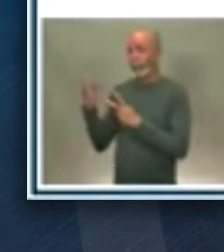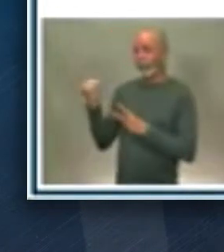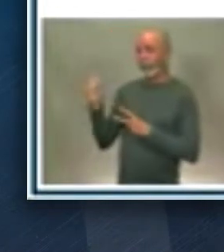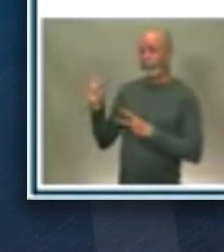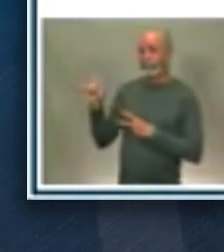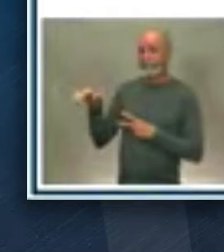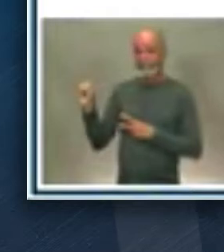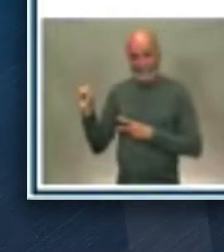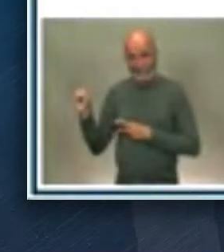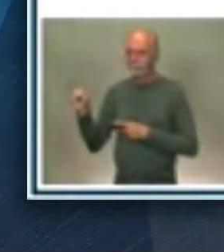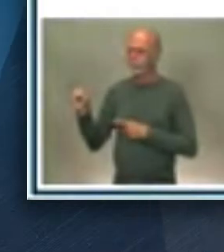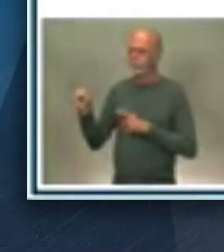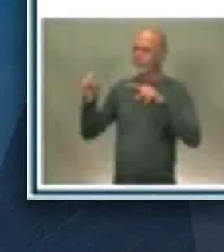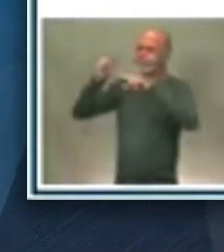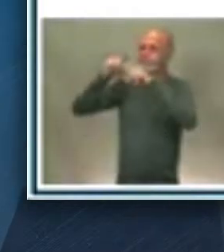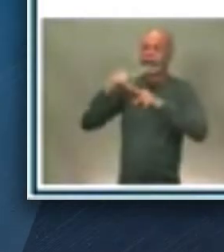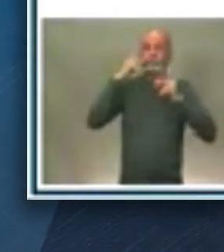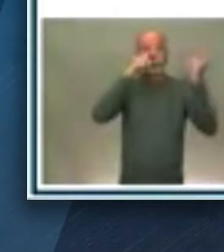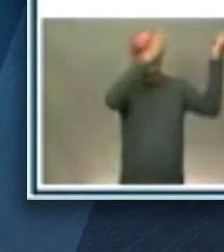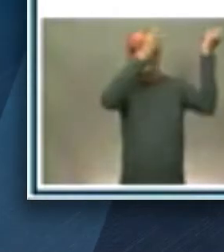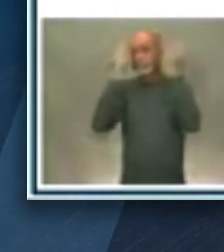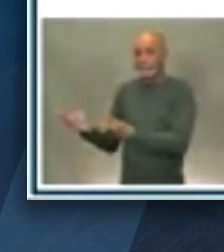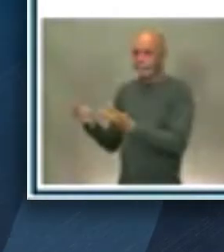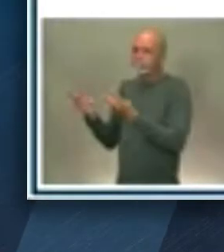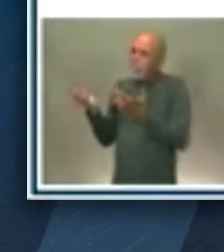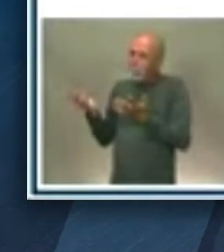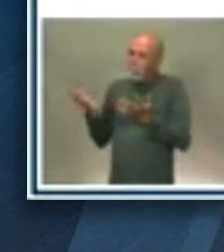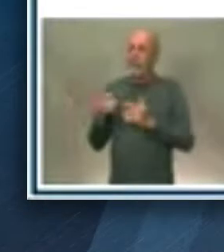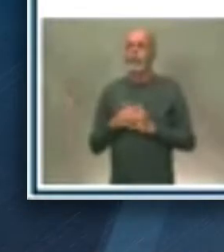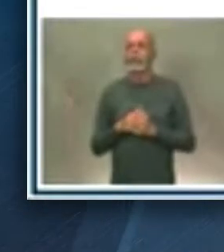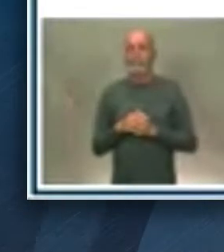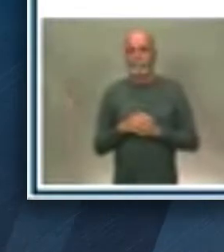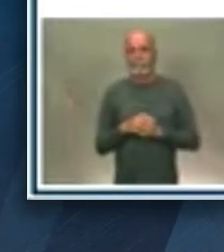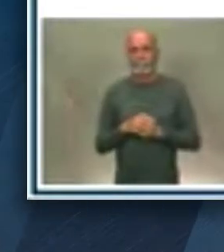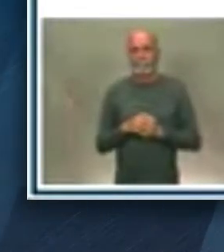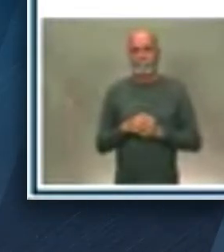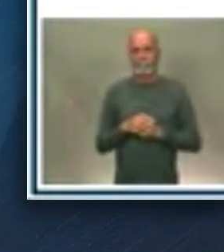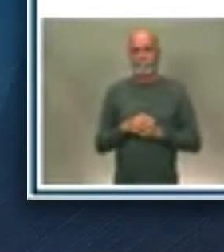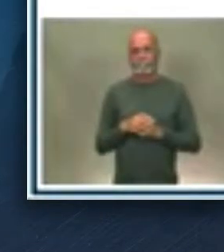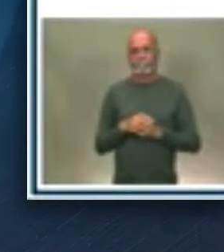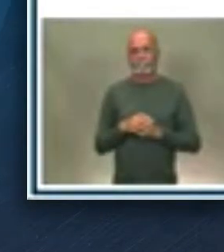Scotia. And finally, on the list, we'll go to Kyle Shaw with The Coast.